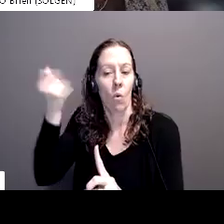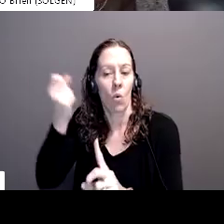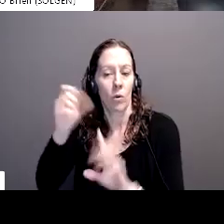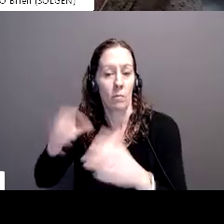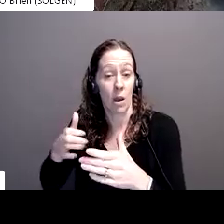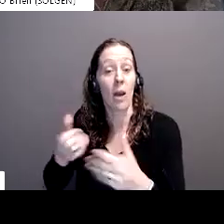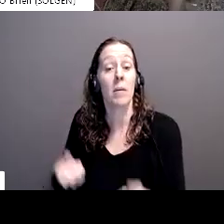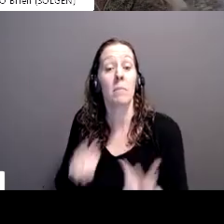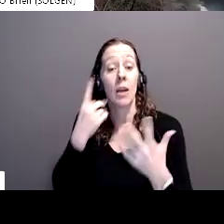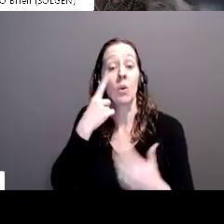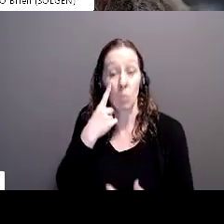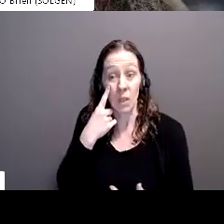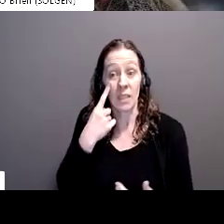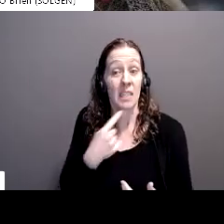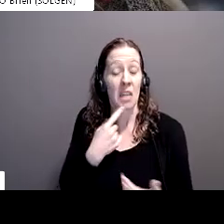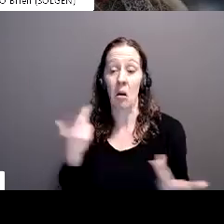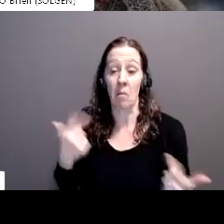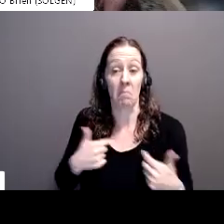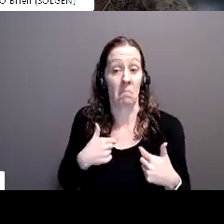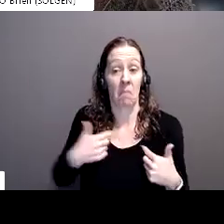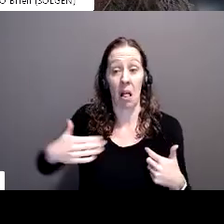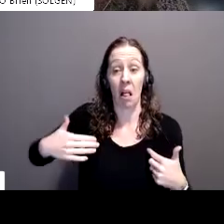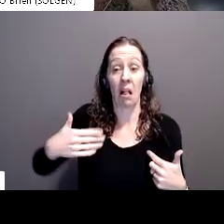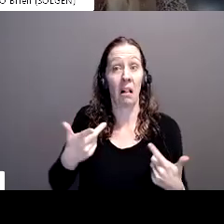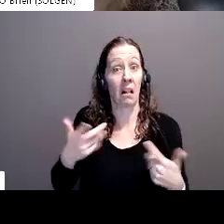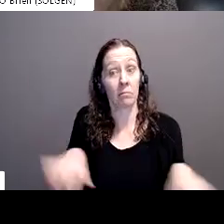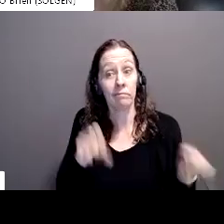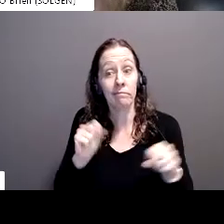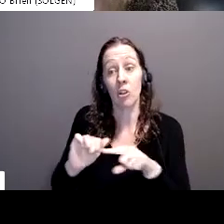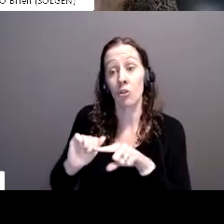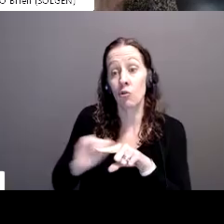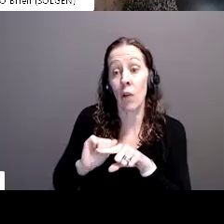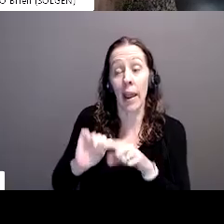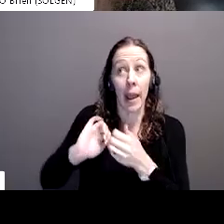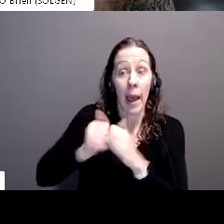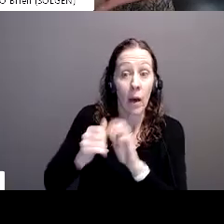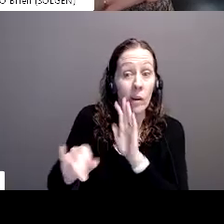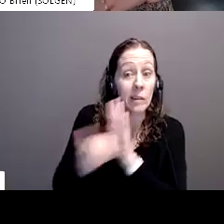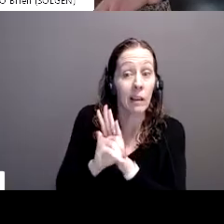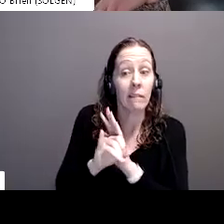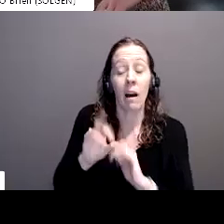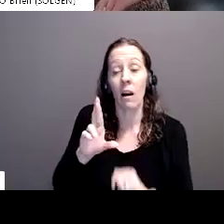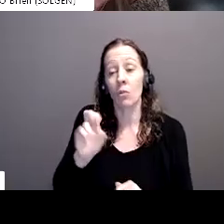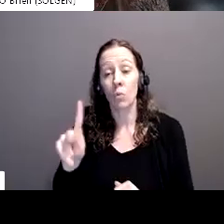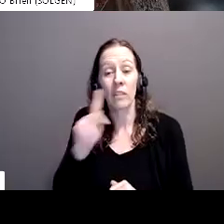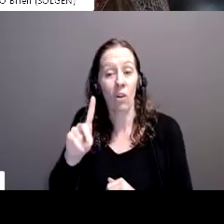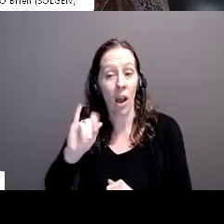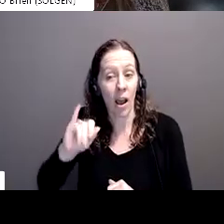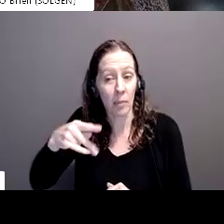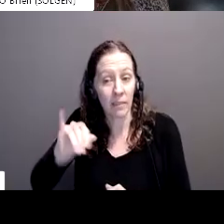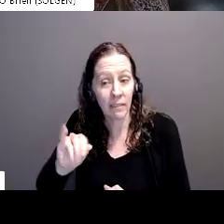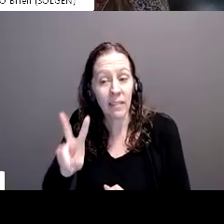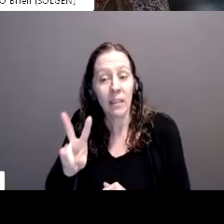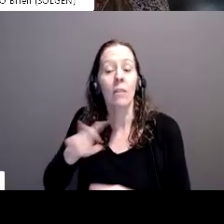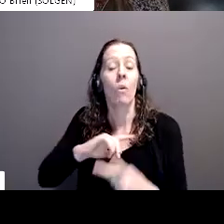testified that they had not received training in how to identify risk factors of IPV and IP homicide,